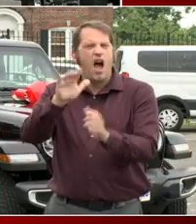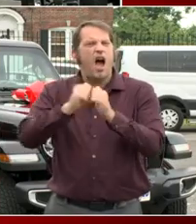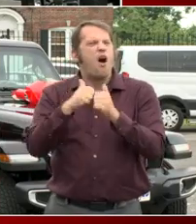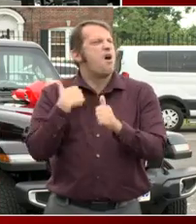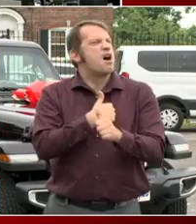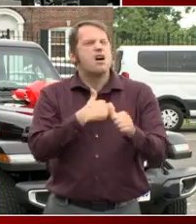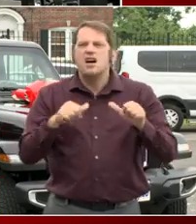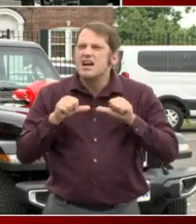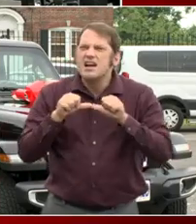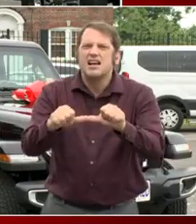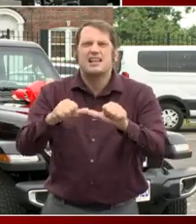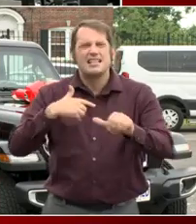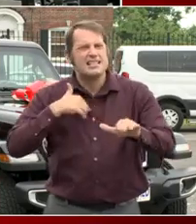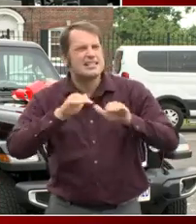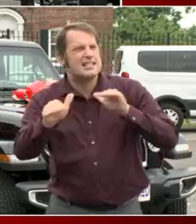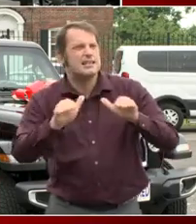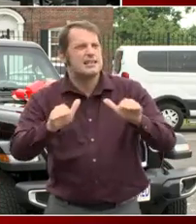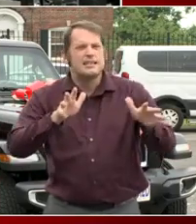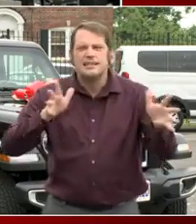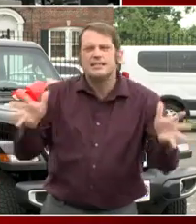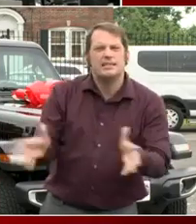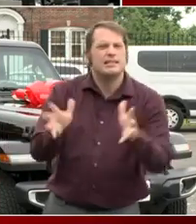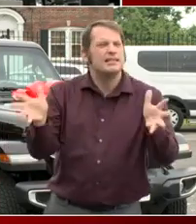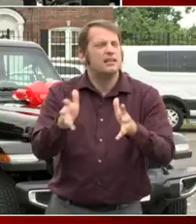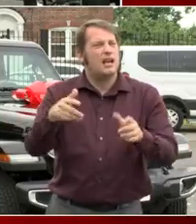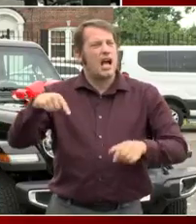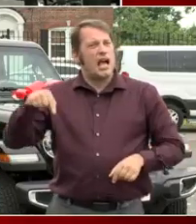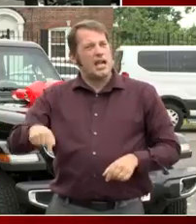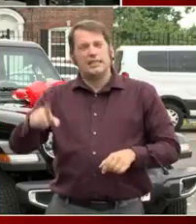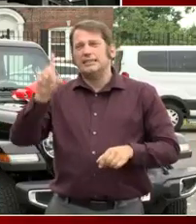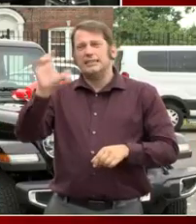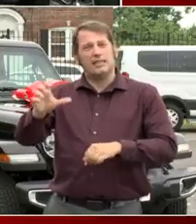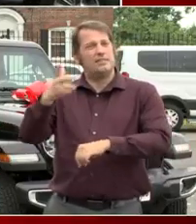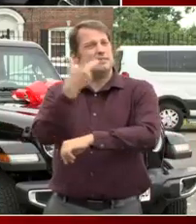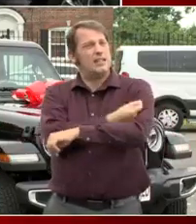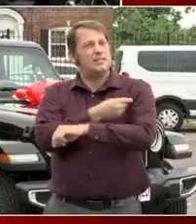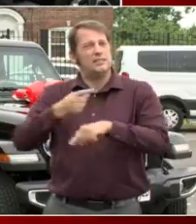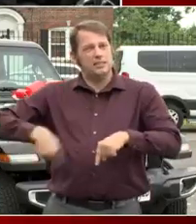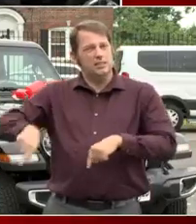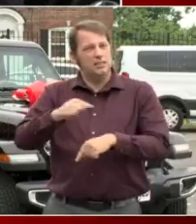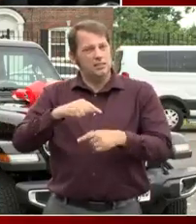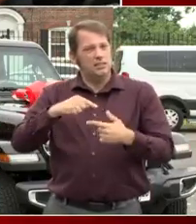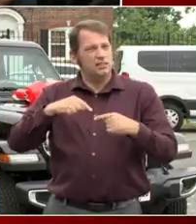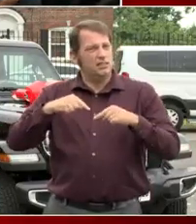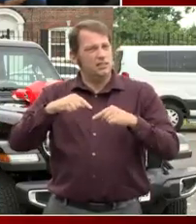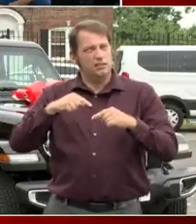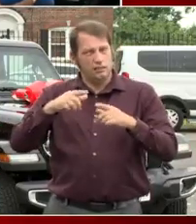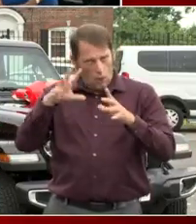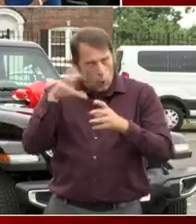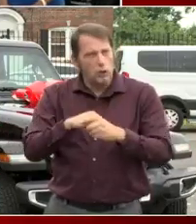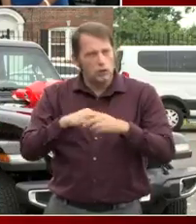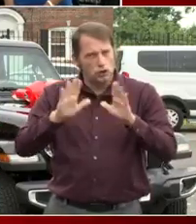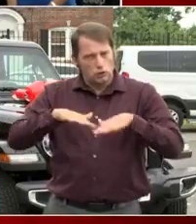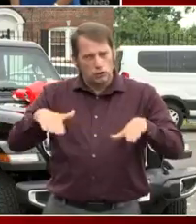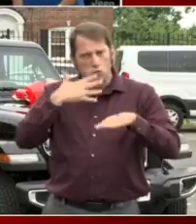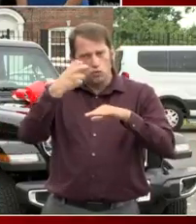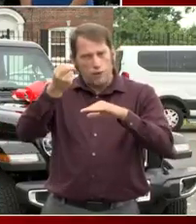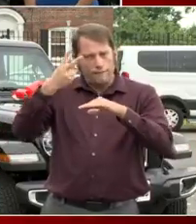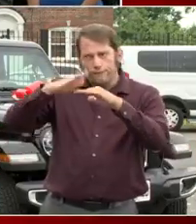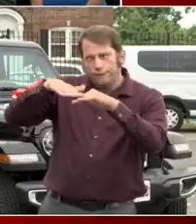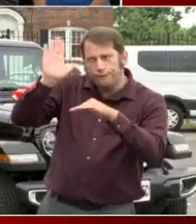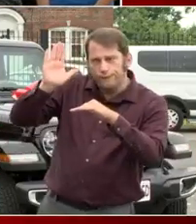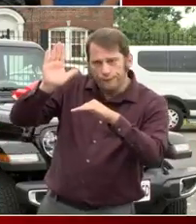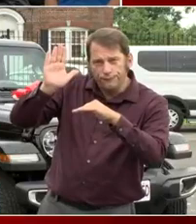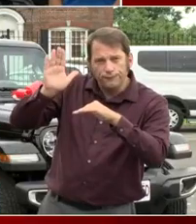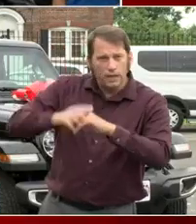D.C. residents are vaccinated? And that includes children 12 years old and up. And so